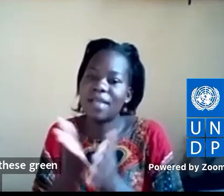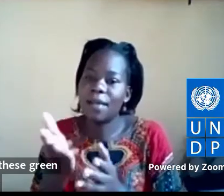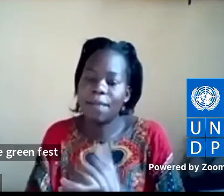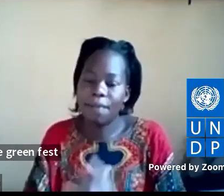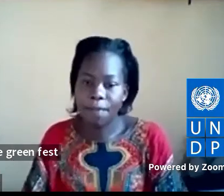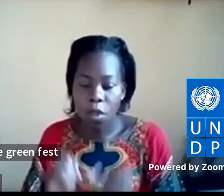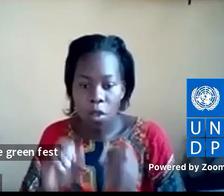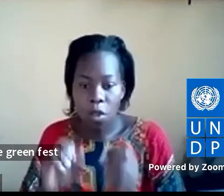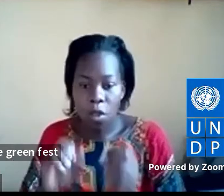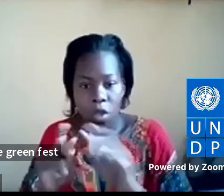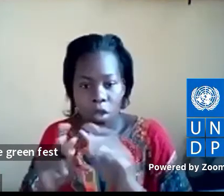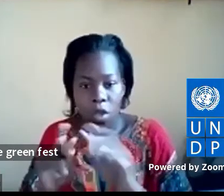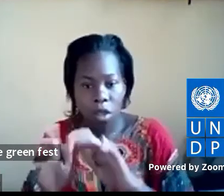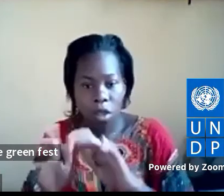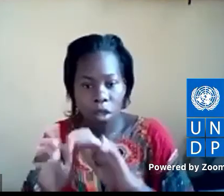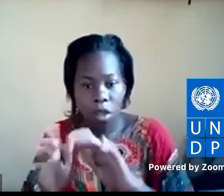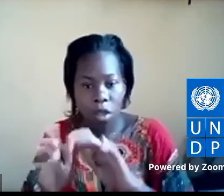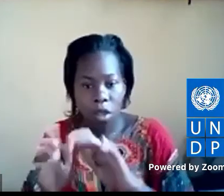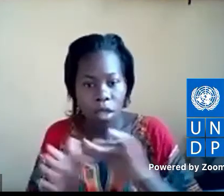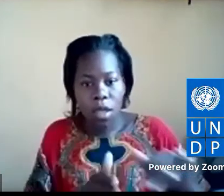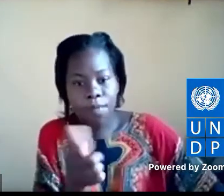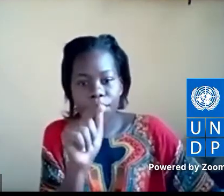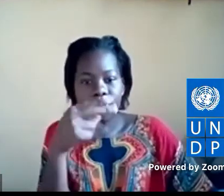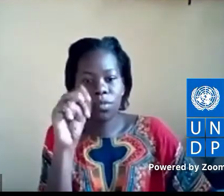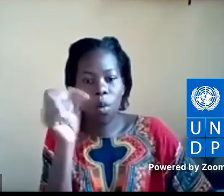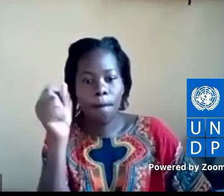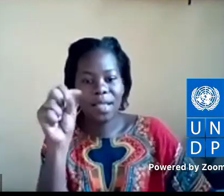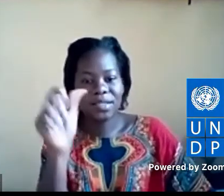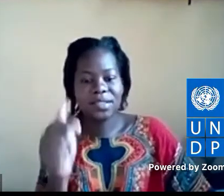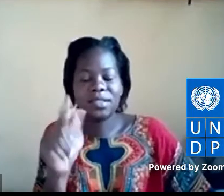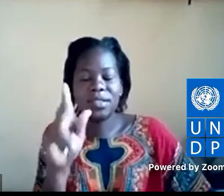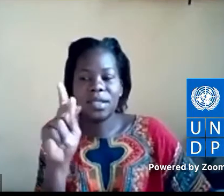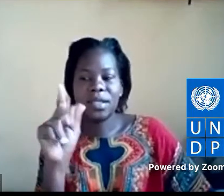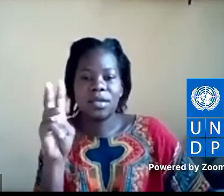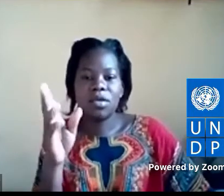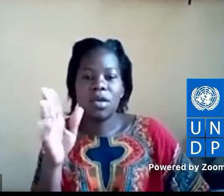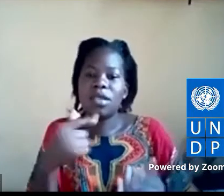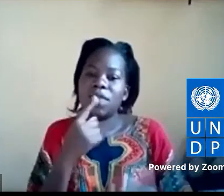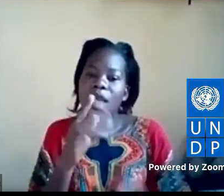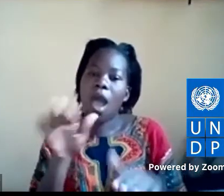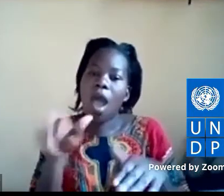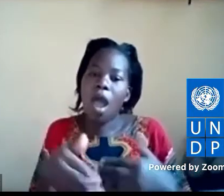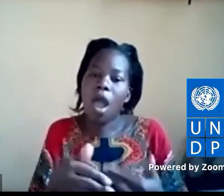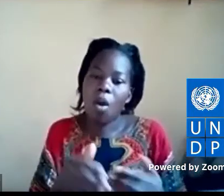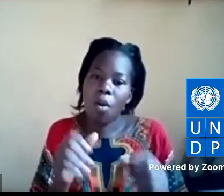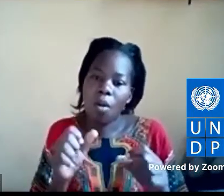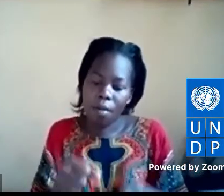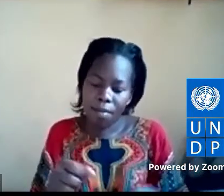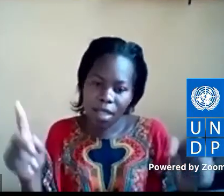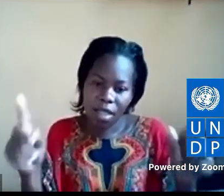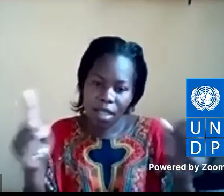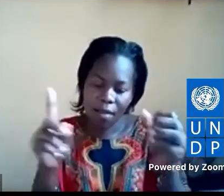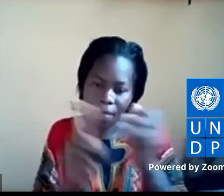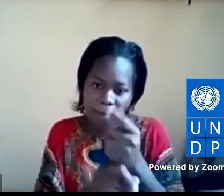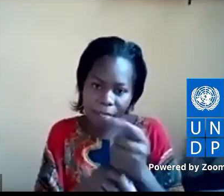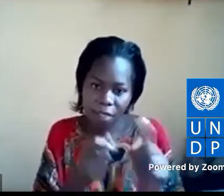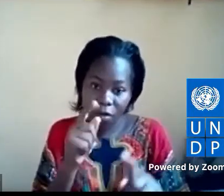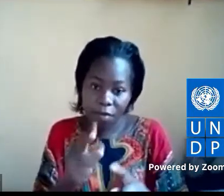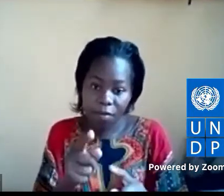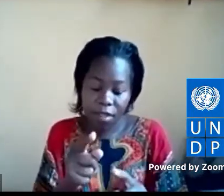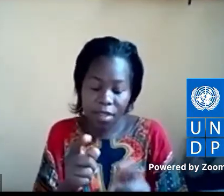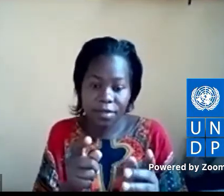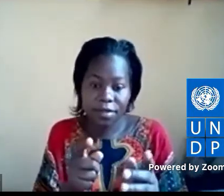Thomas Odolek Kawu, how are women supported to benefit from the mineral sector? Maybe we'll leave this one to Naomi. I think you alluded to some